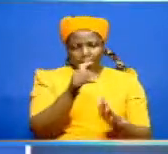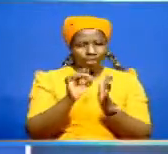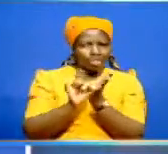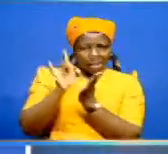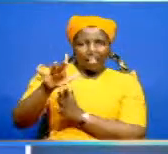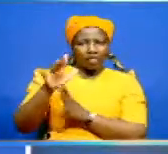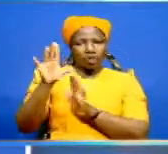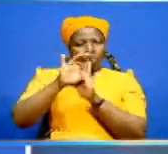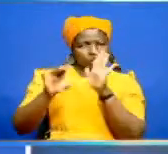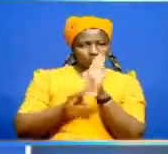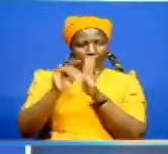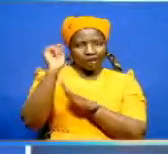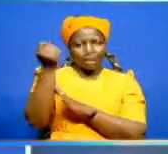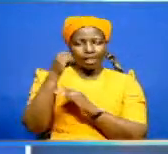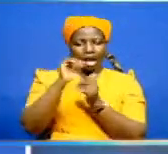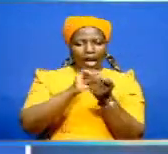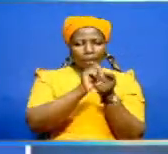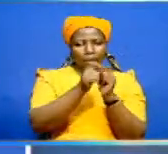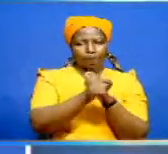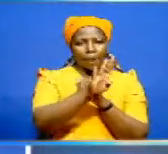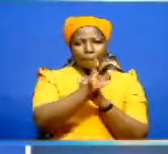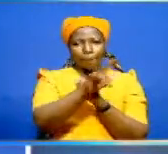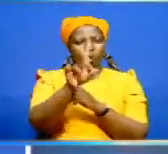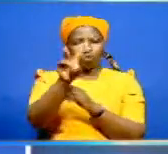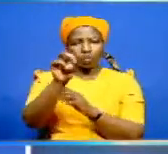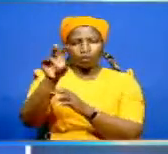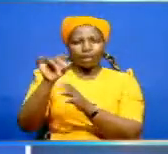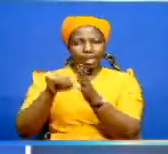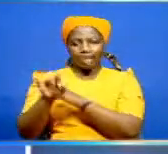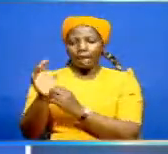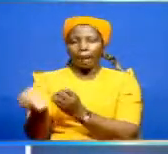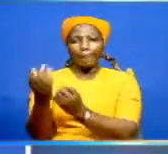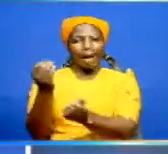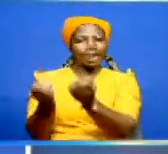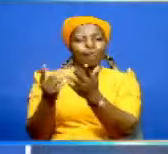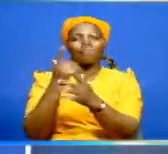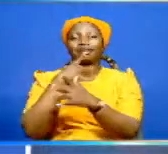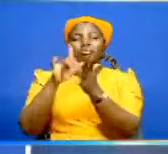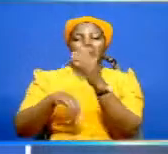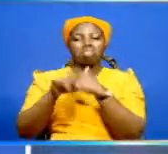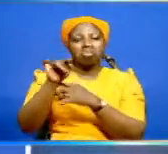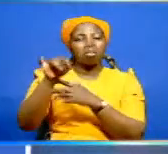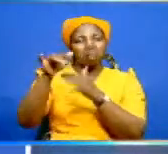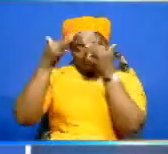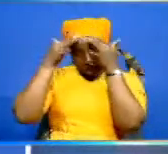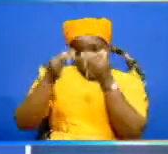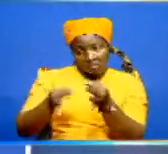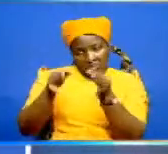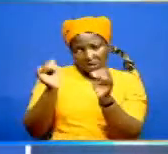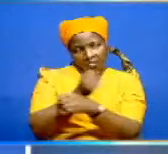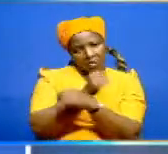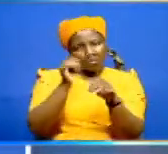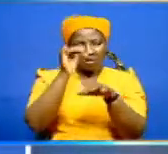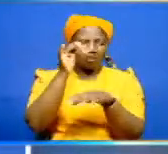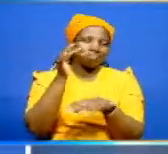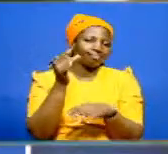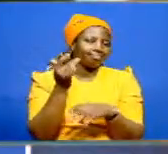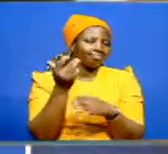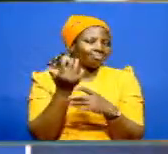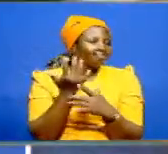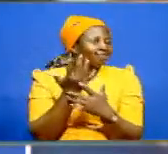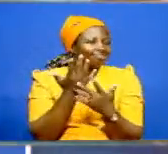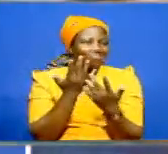of Kenya Amendment Bill 2020 in Baringo, saying the verdict will not have any bearing on the fate of the bill.